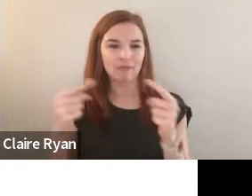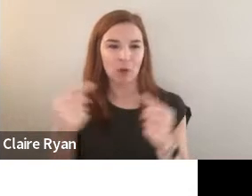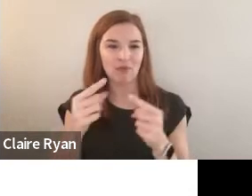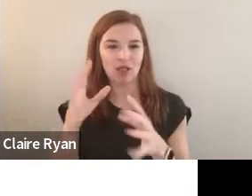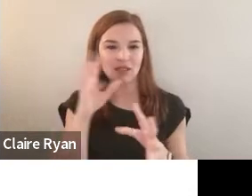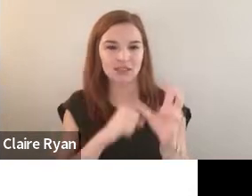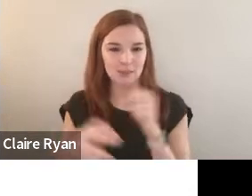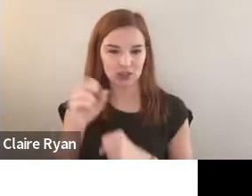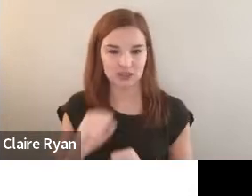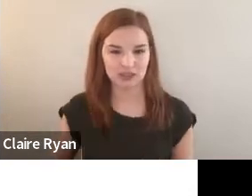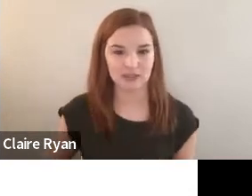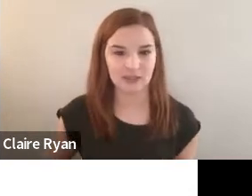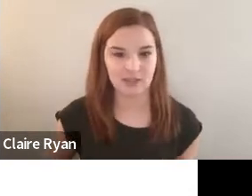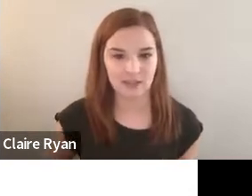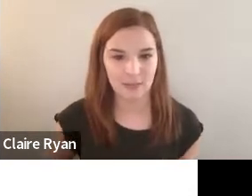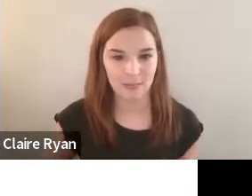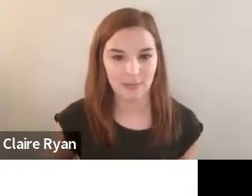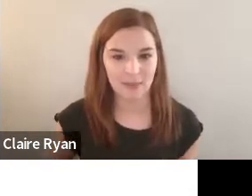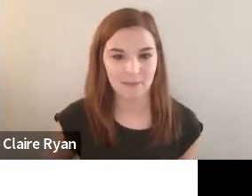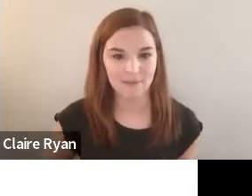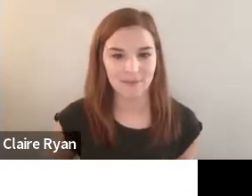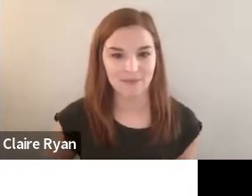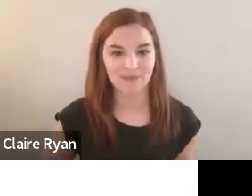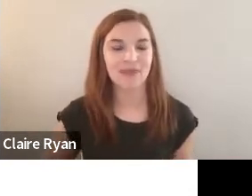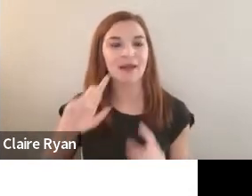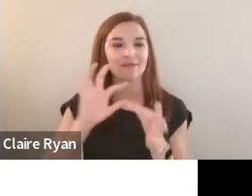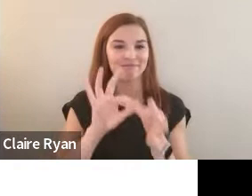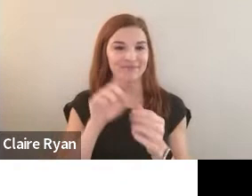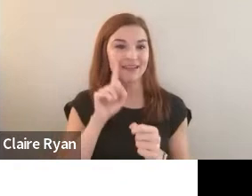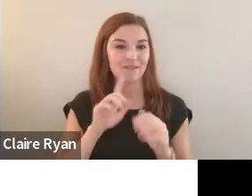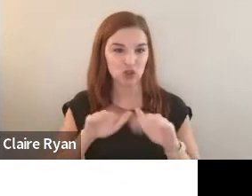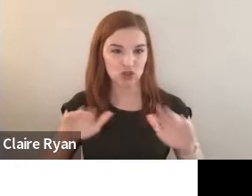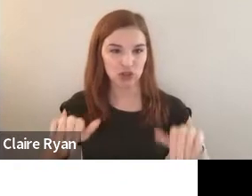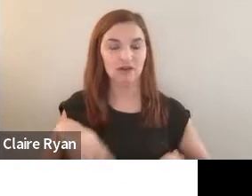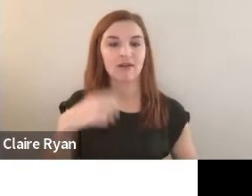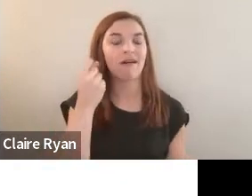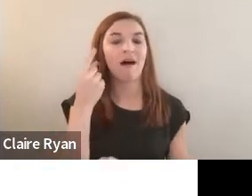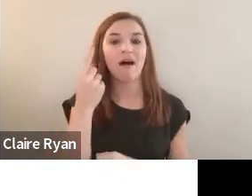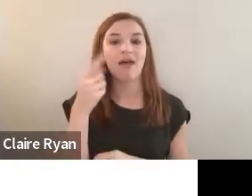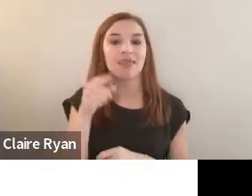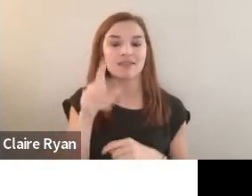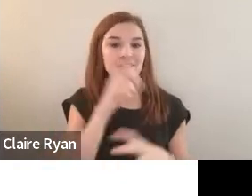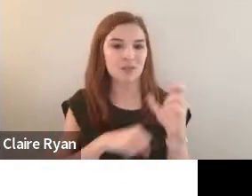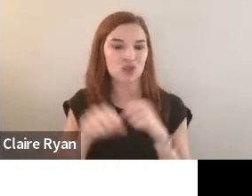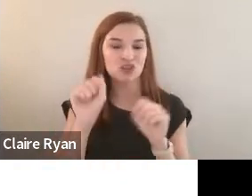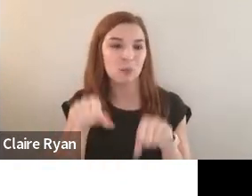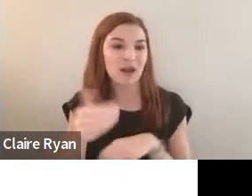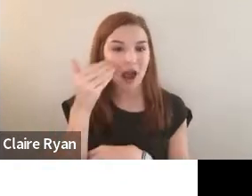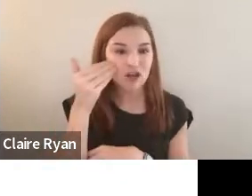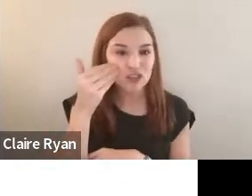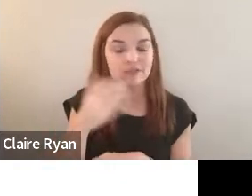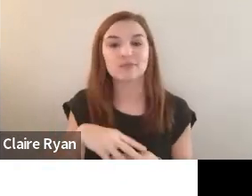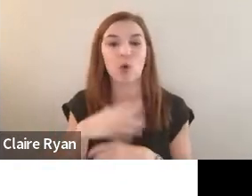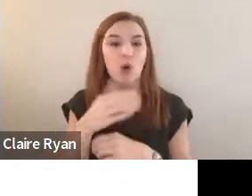And what we have found is that there may be some harmful assumptions being made in relation to